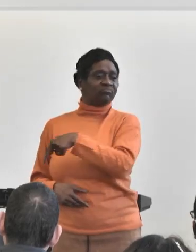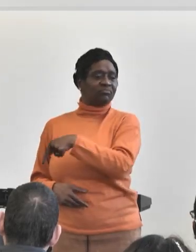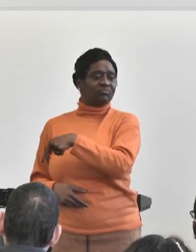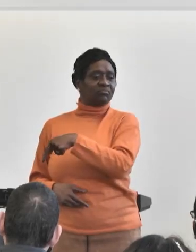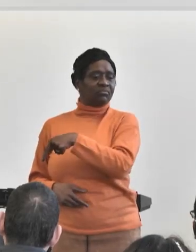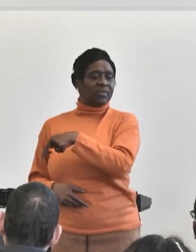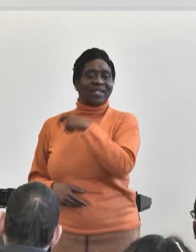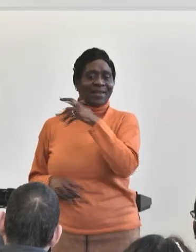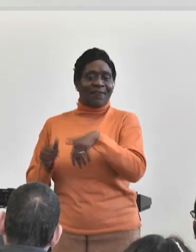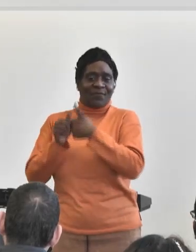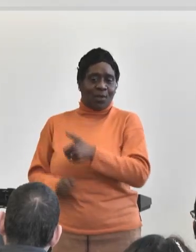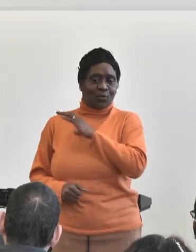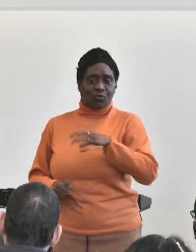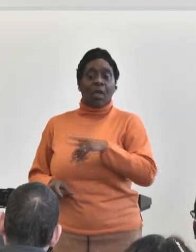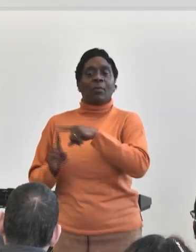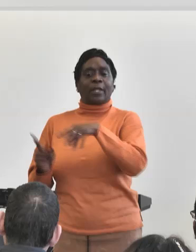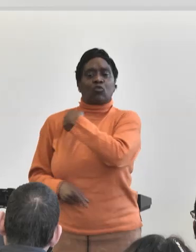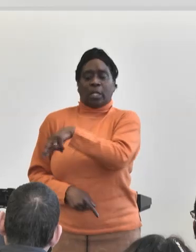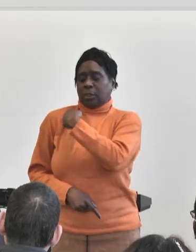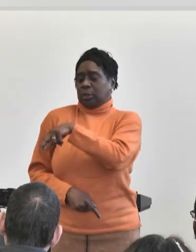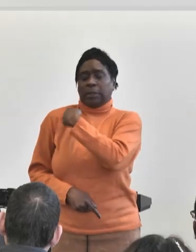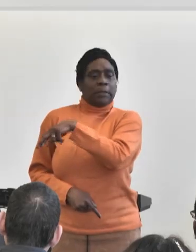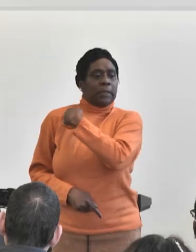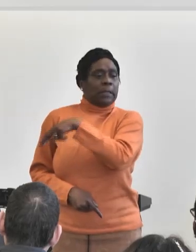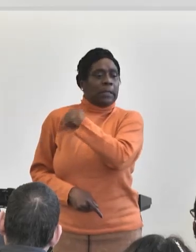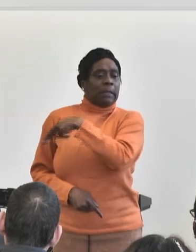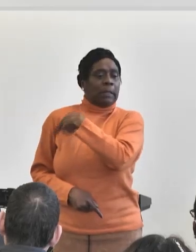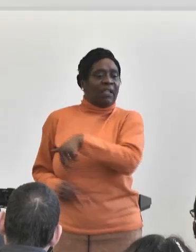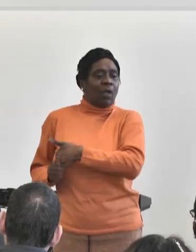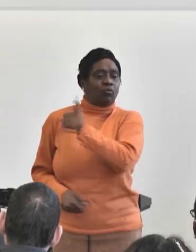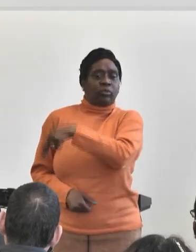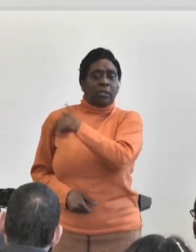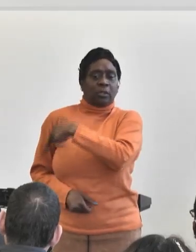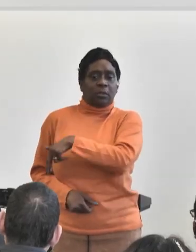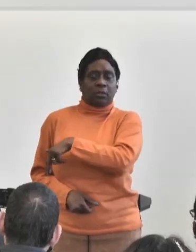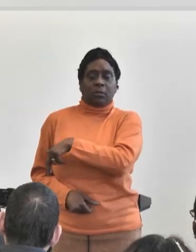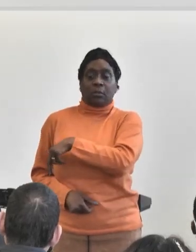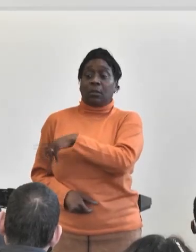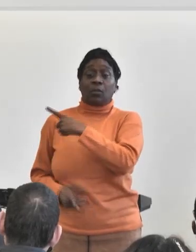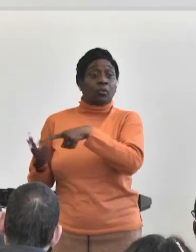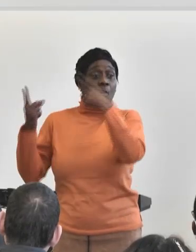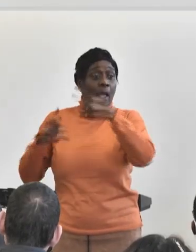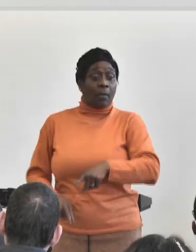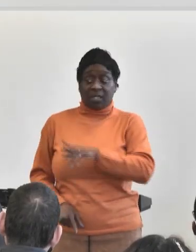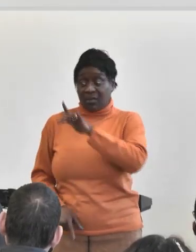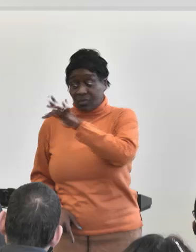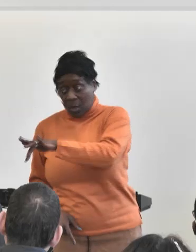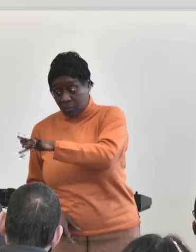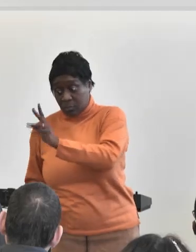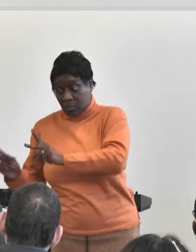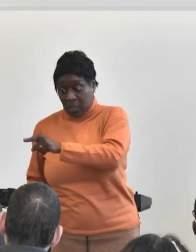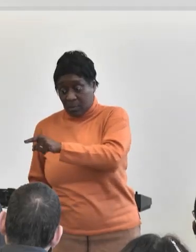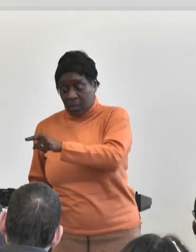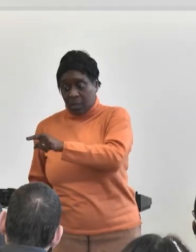Not followers of Christ, but they were religious. And it says in verse 3, and they laid hands on them